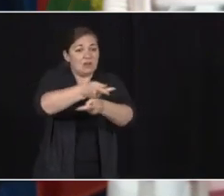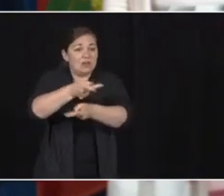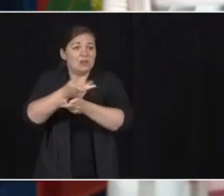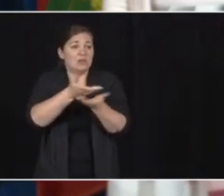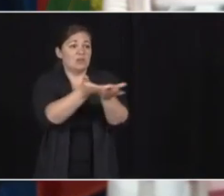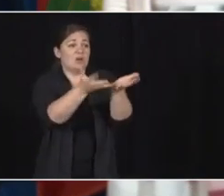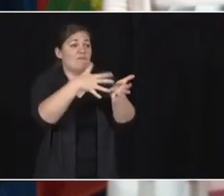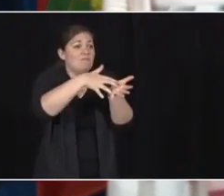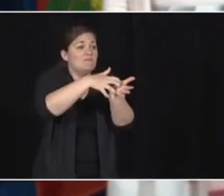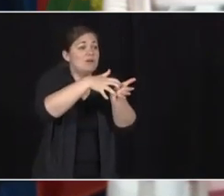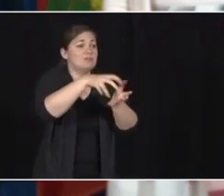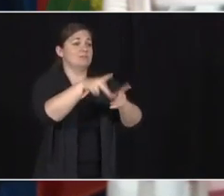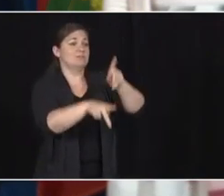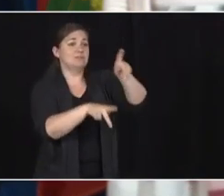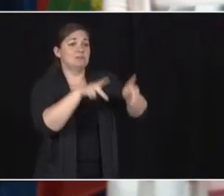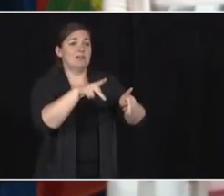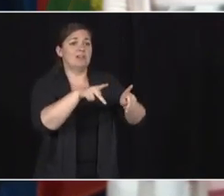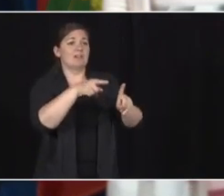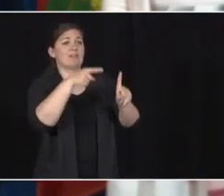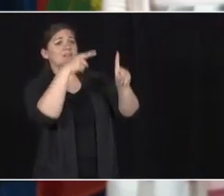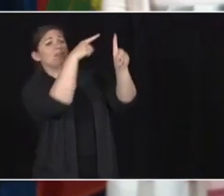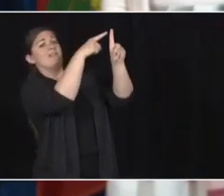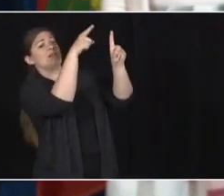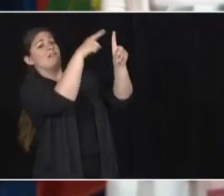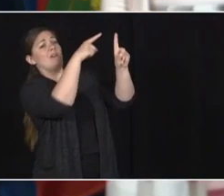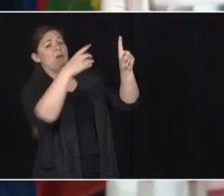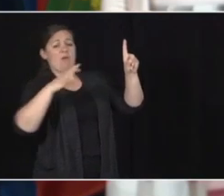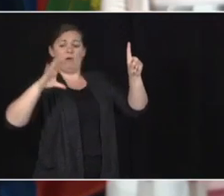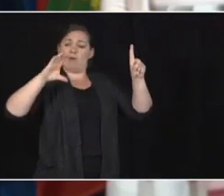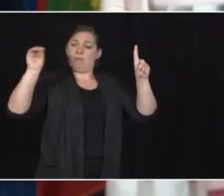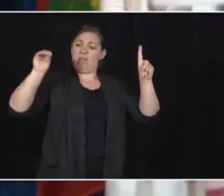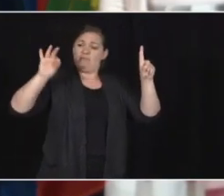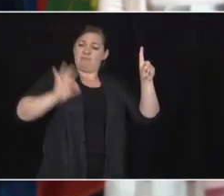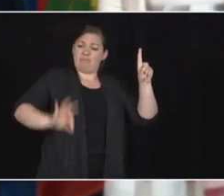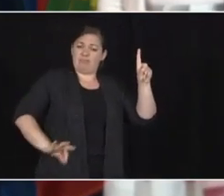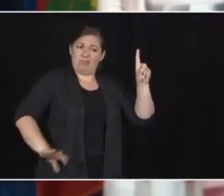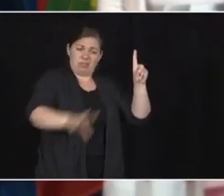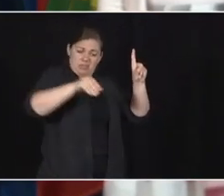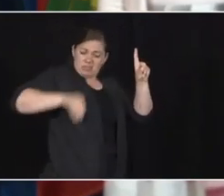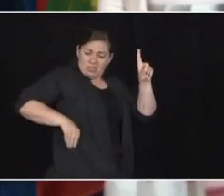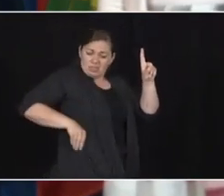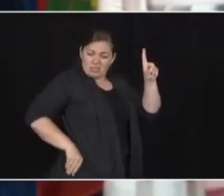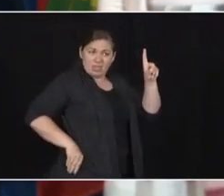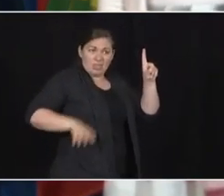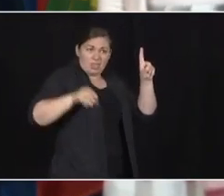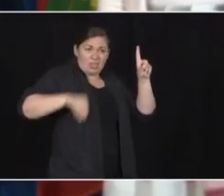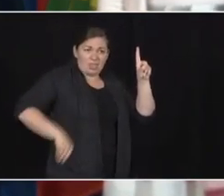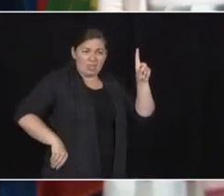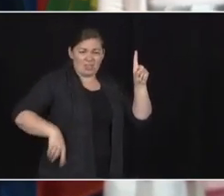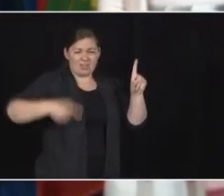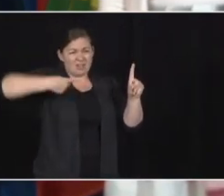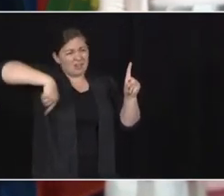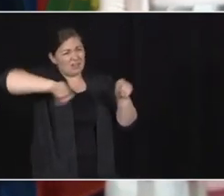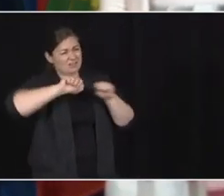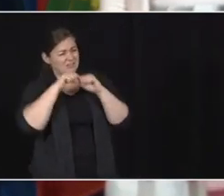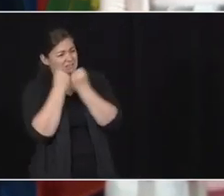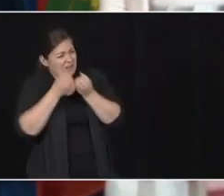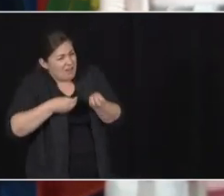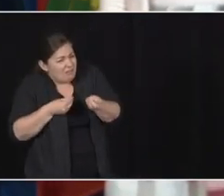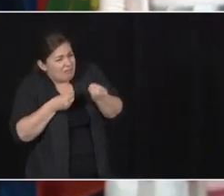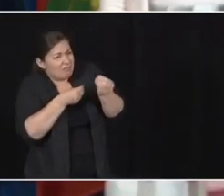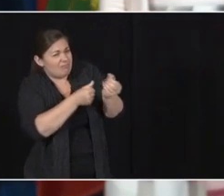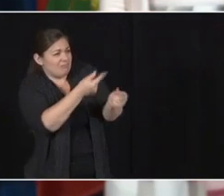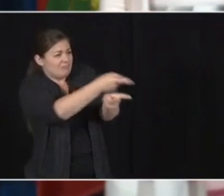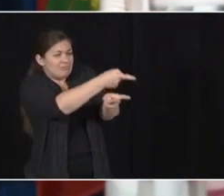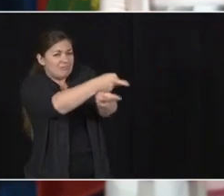time to stop profit-taking? Isn't it time to spend more money per person? Shouldn't we be willing to do that as a society? Absolutely, especially